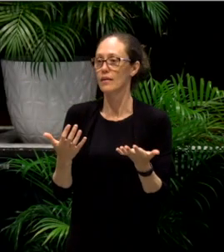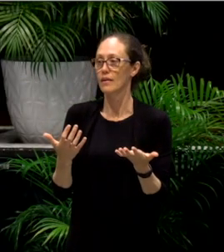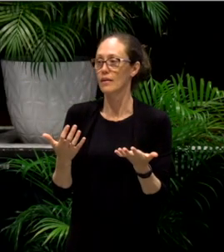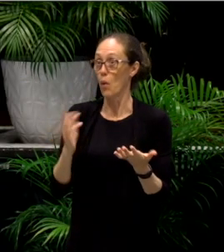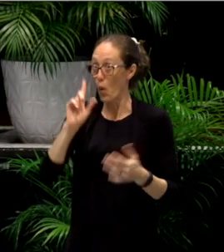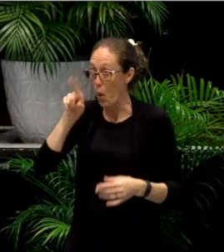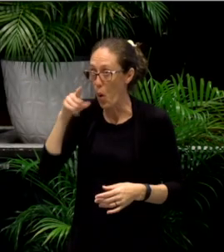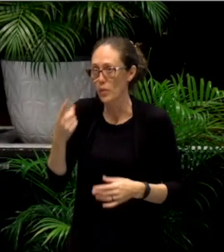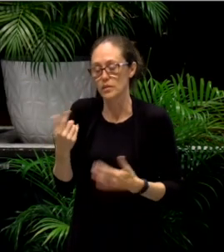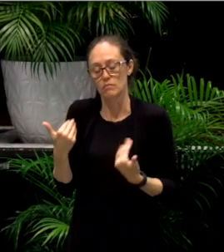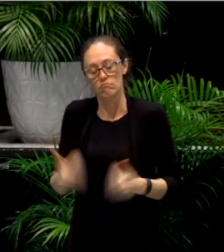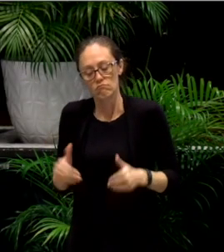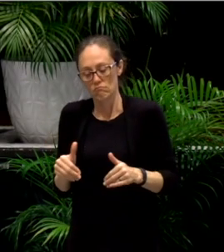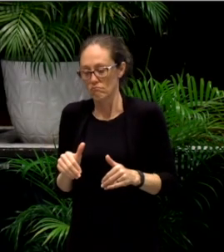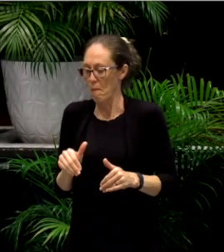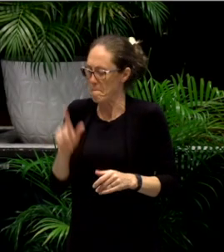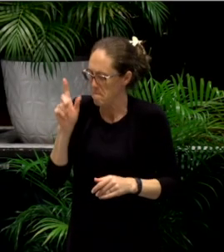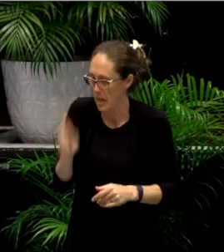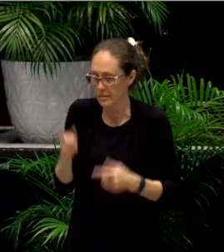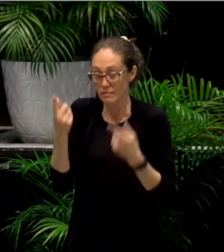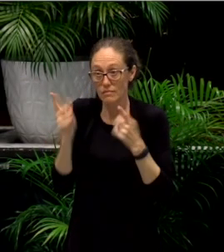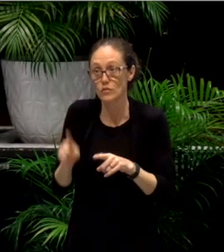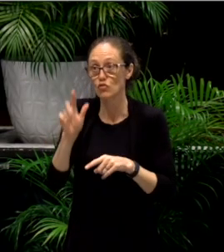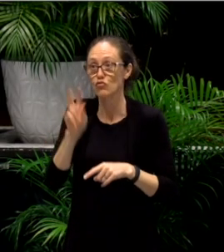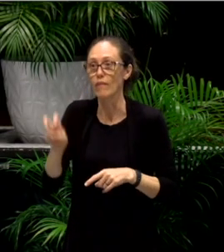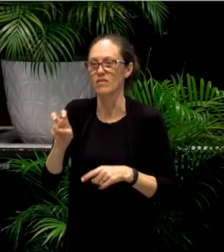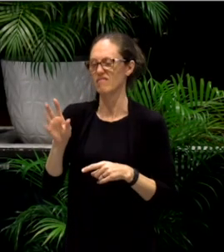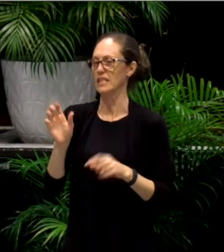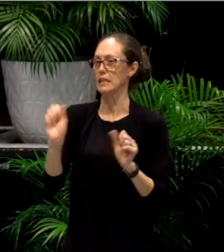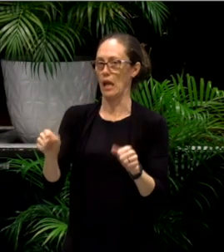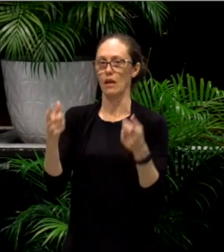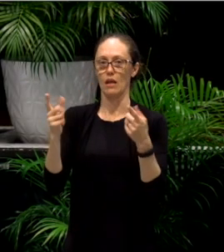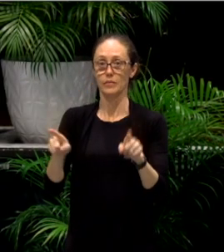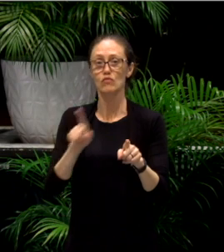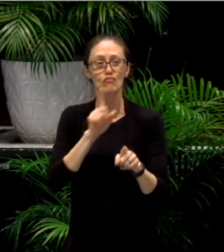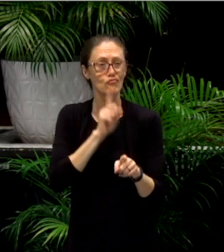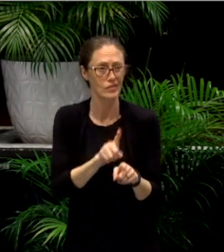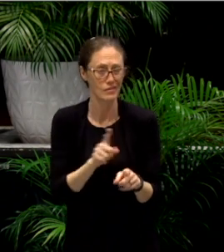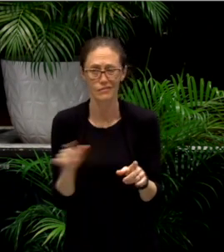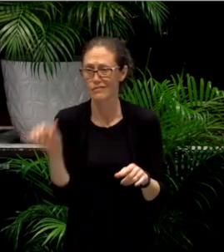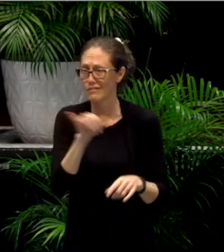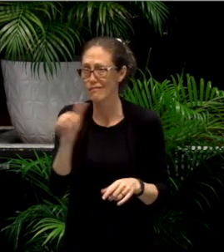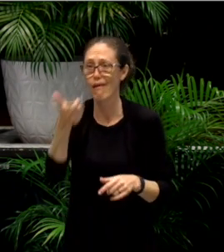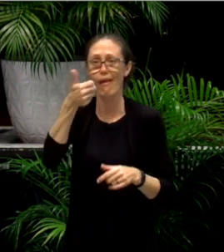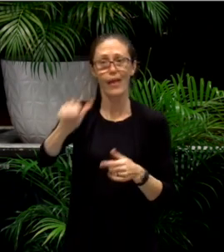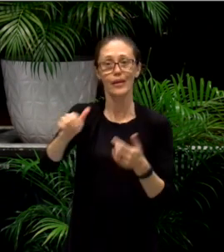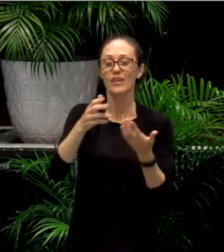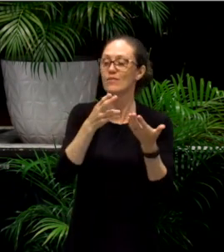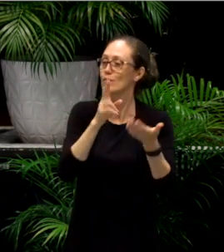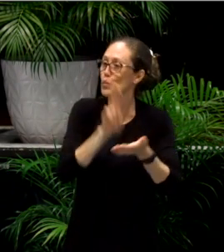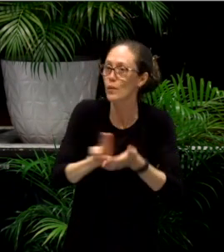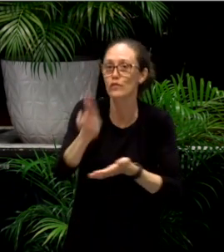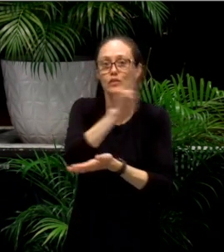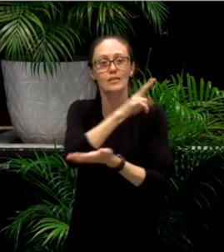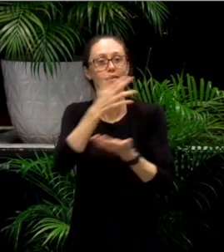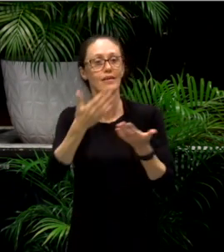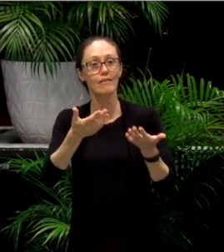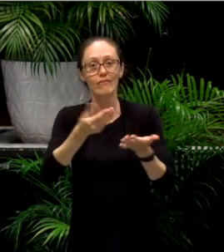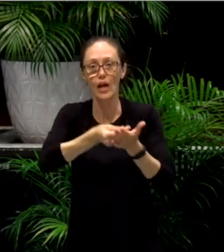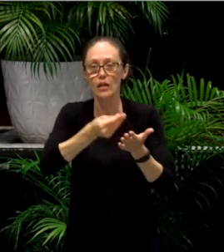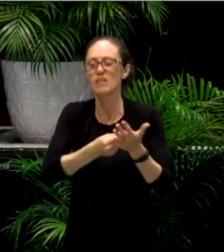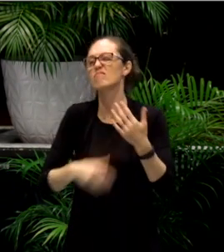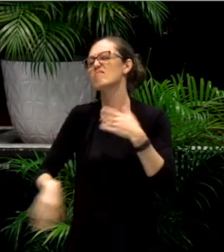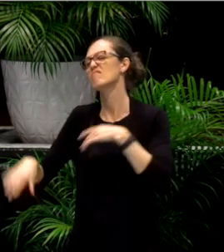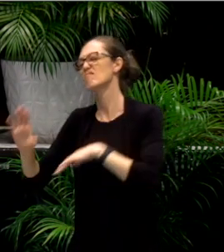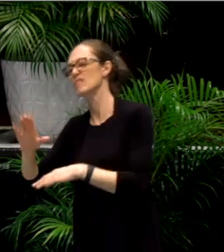that only essential travel should go forward as it relates to any university funding or extramural funding. Extramural is a little